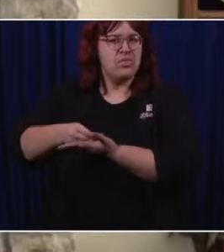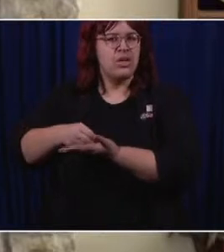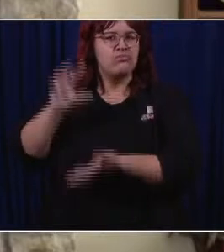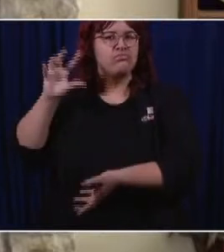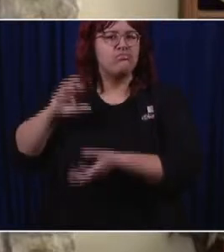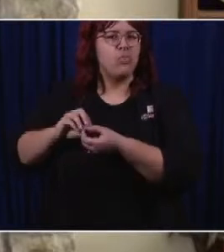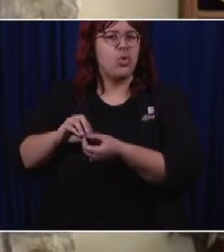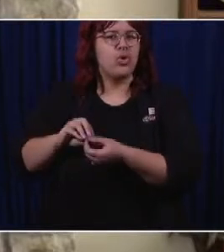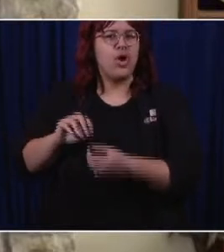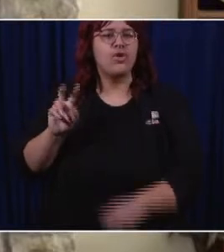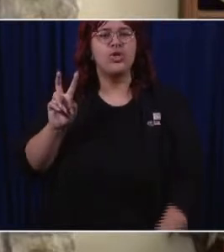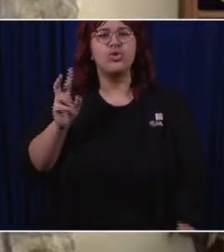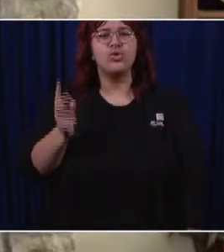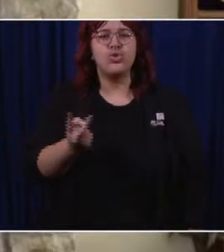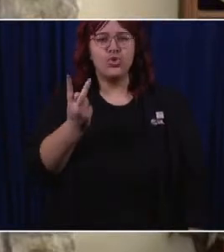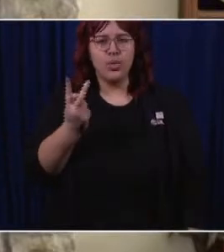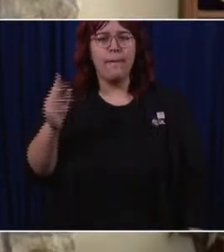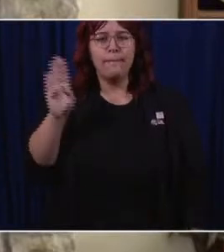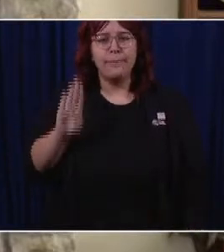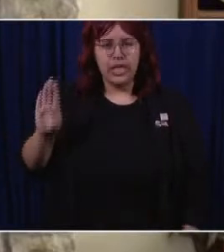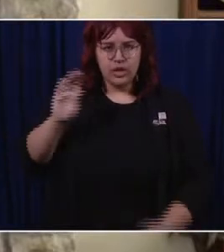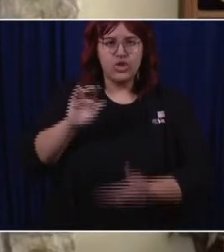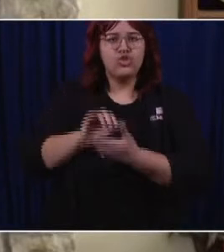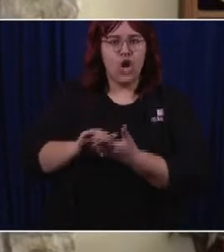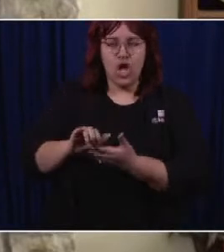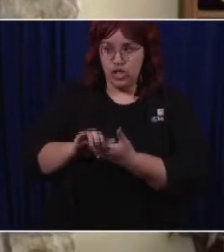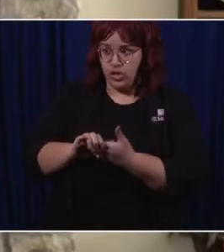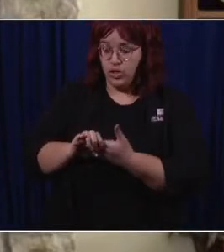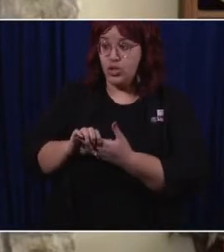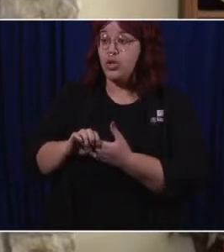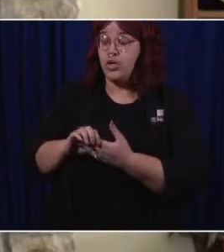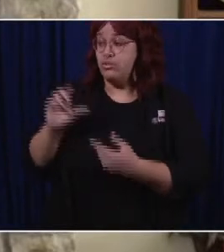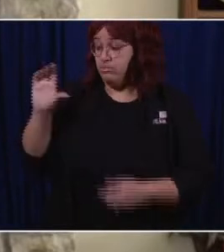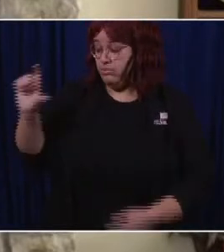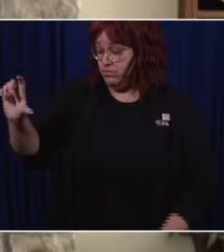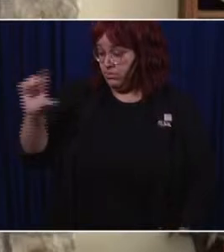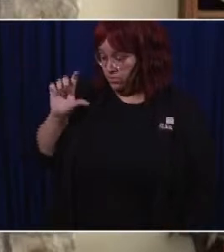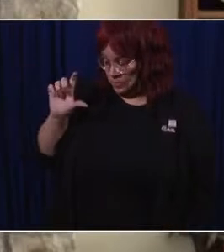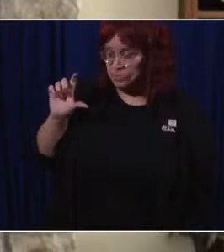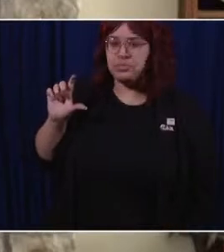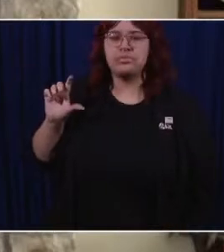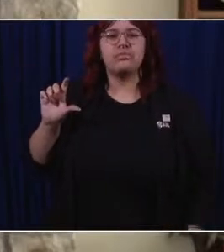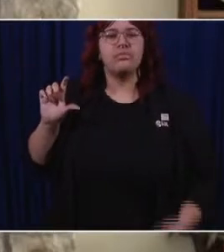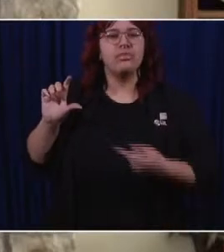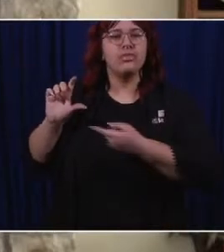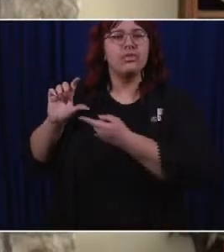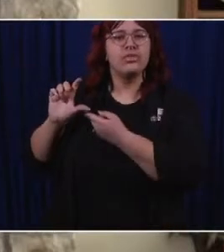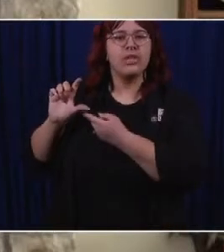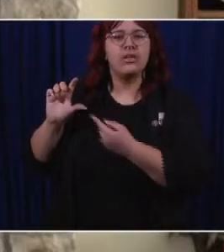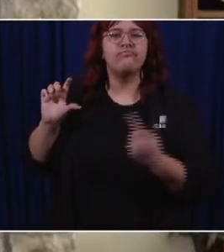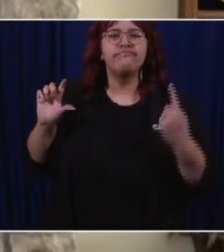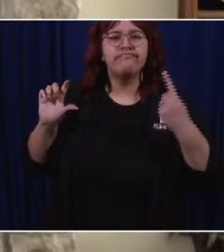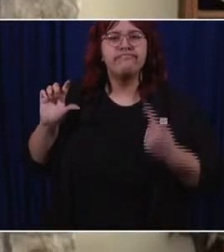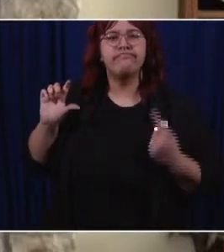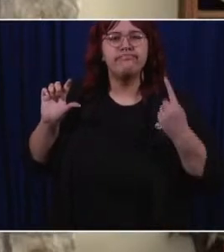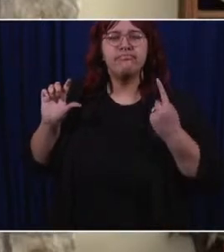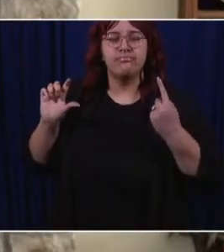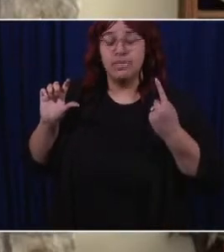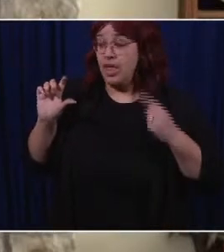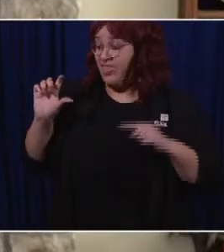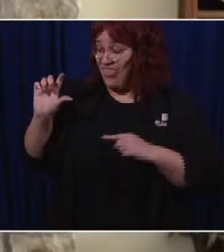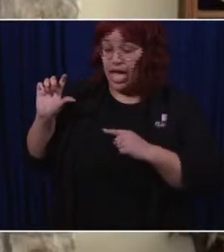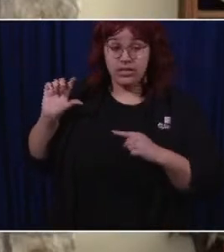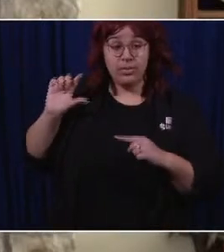for schools, how much of that are you proposing be spent on student